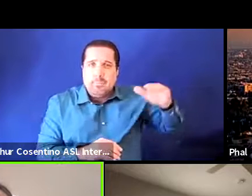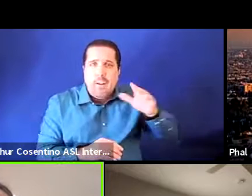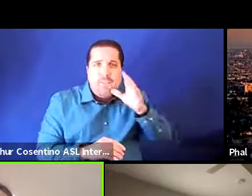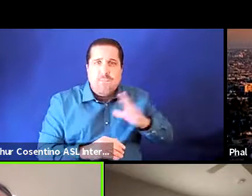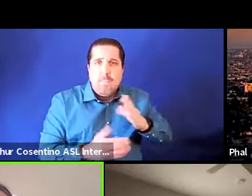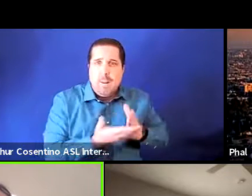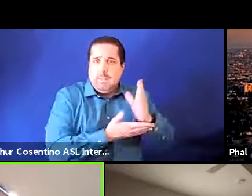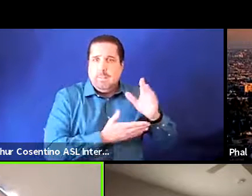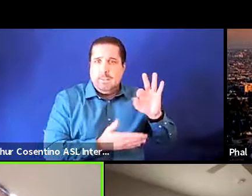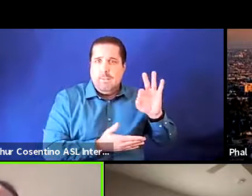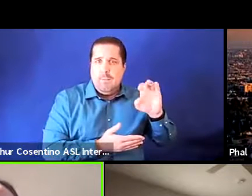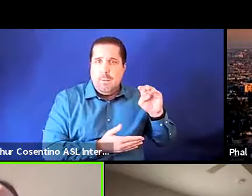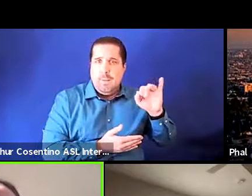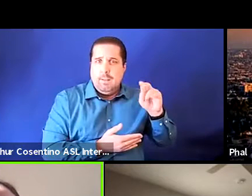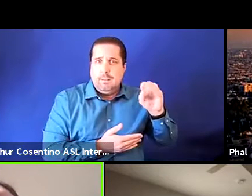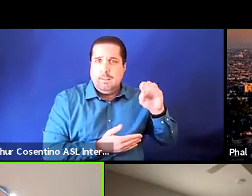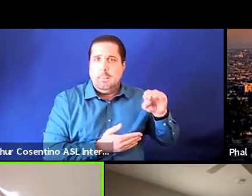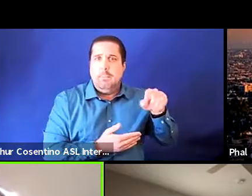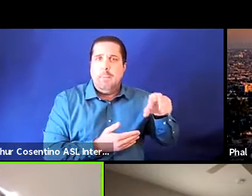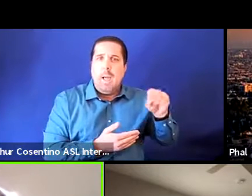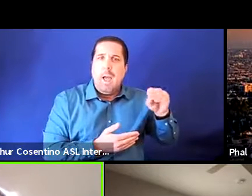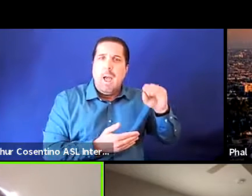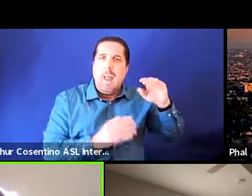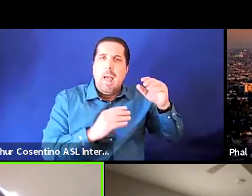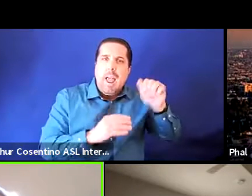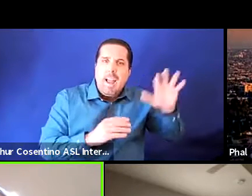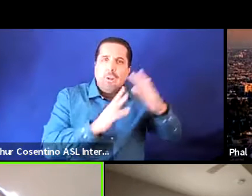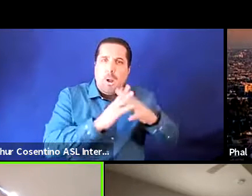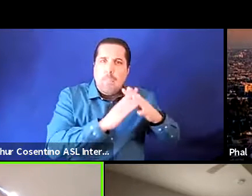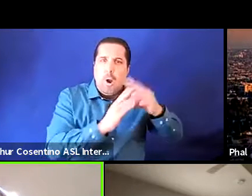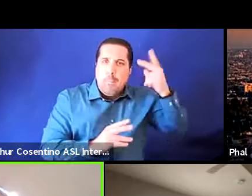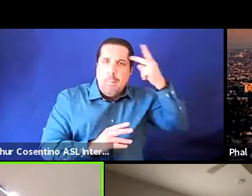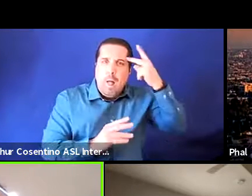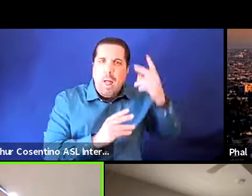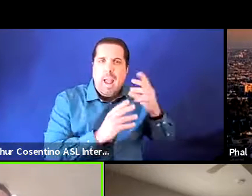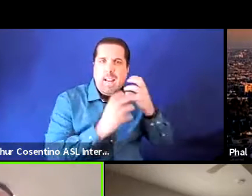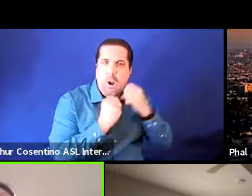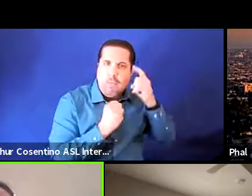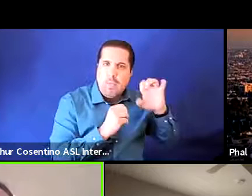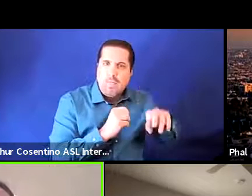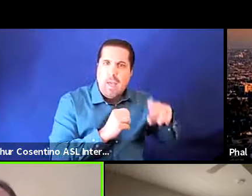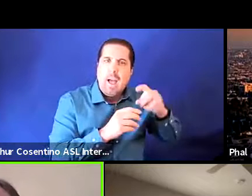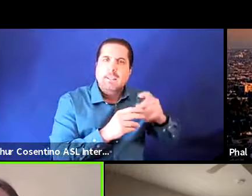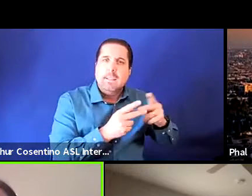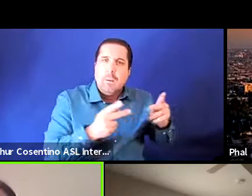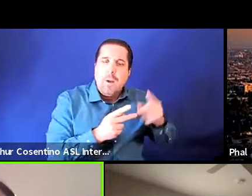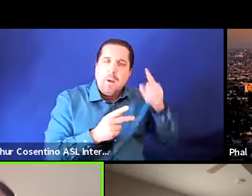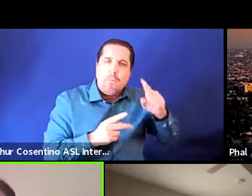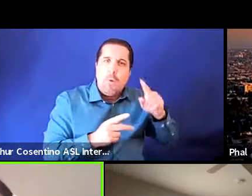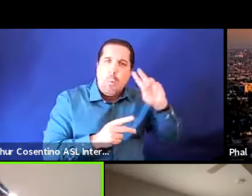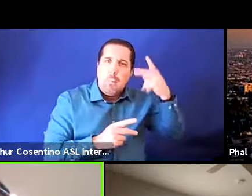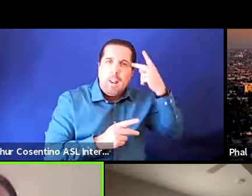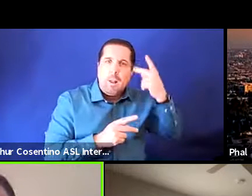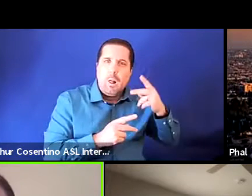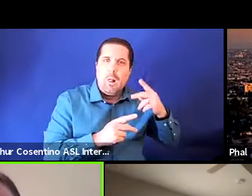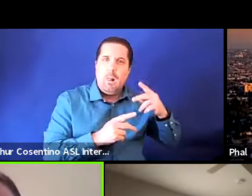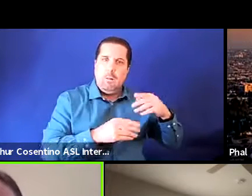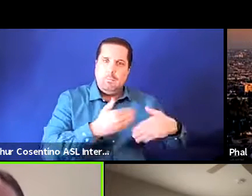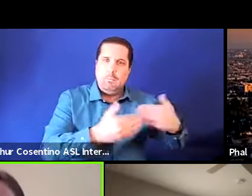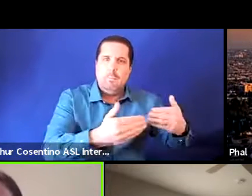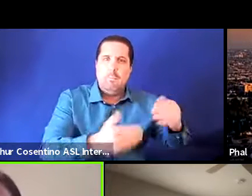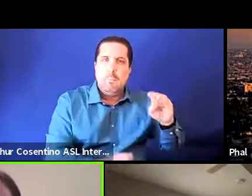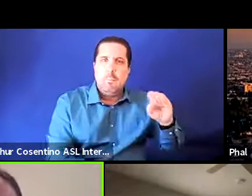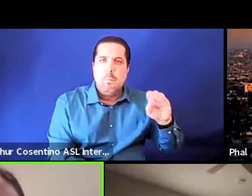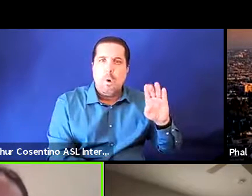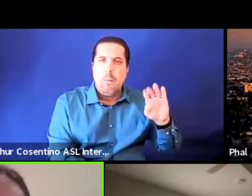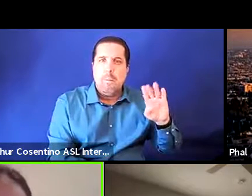radical leftist Asian American politics and caring for that as a space of political mobilization. And so I'll end there